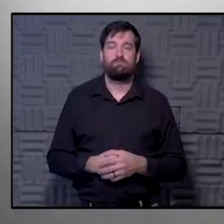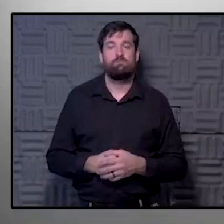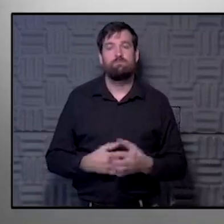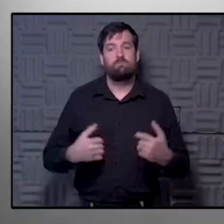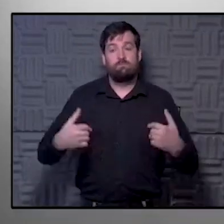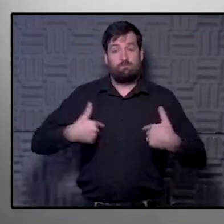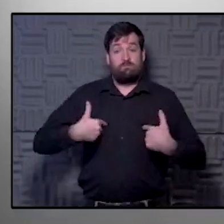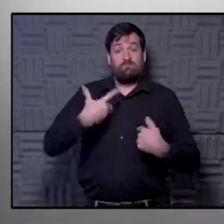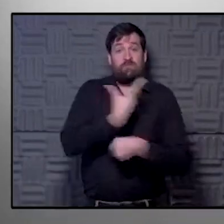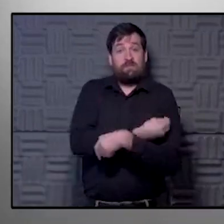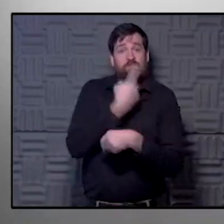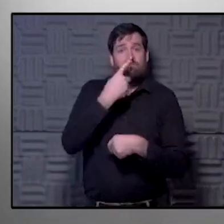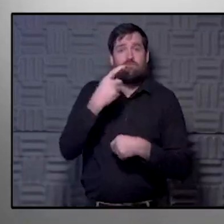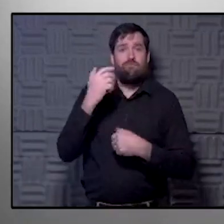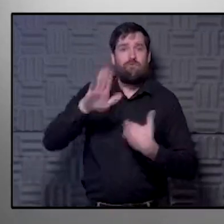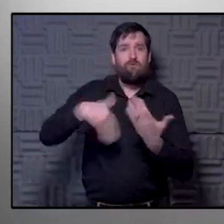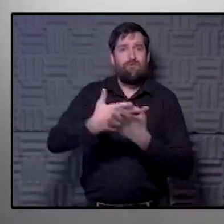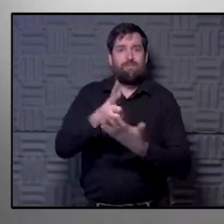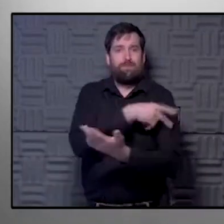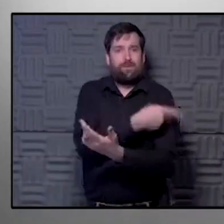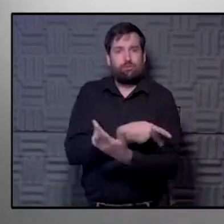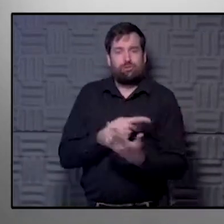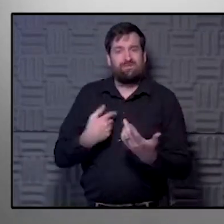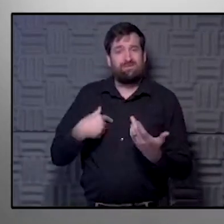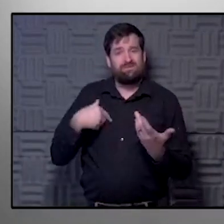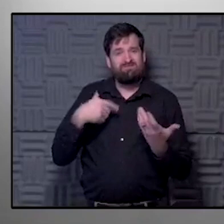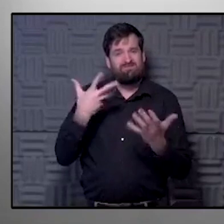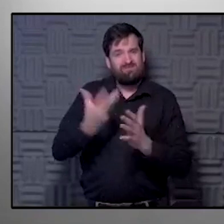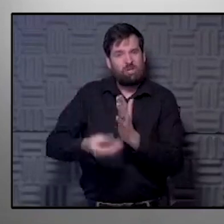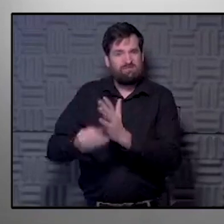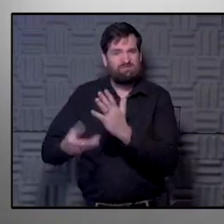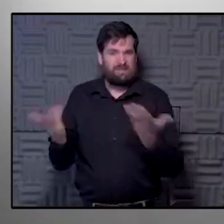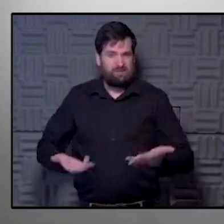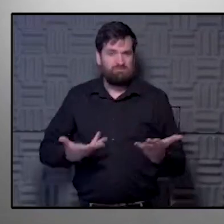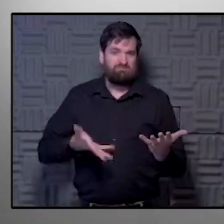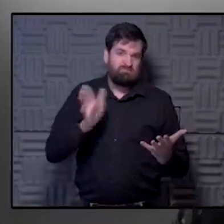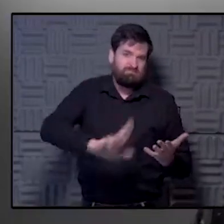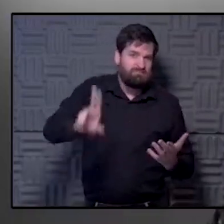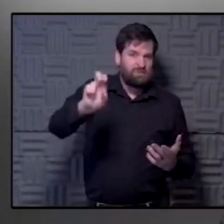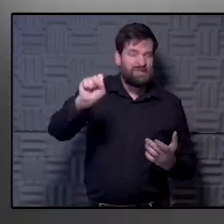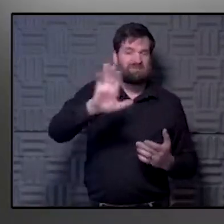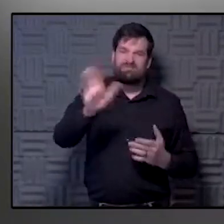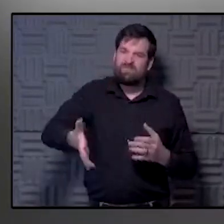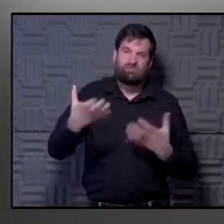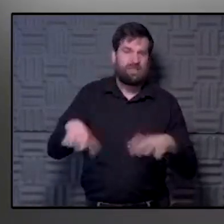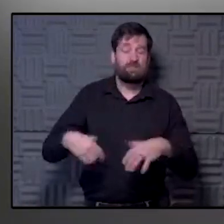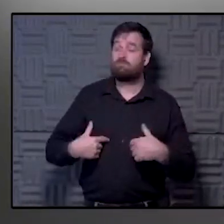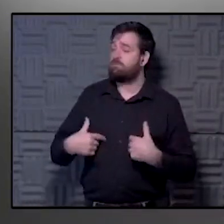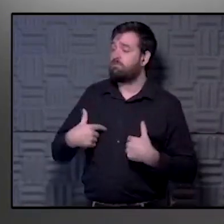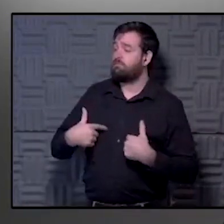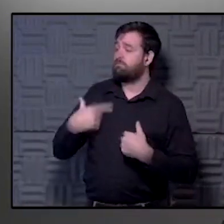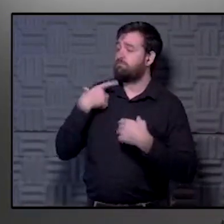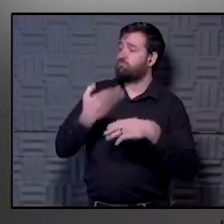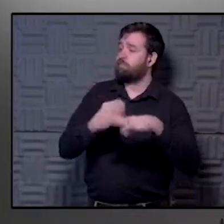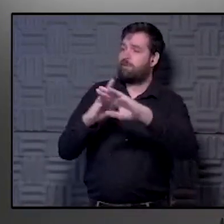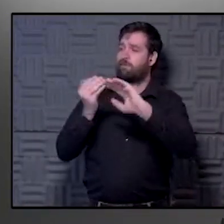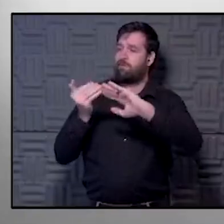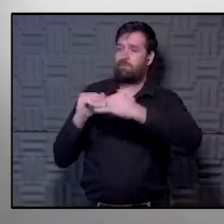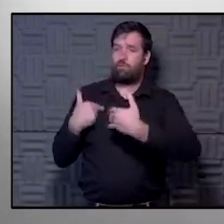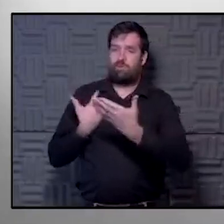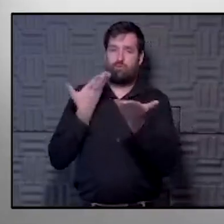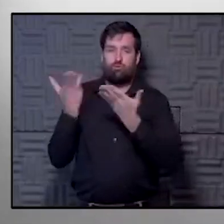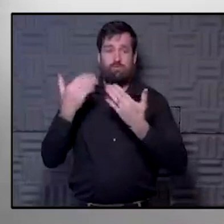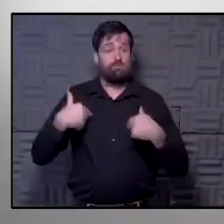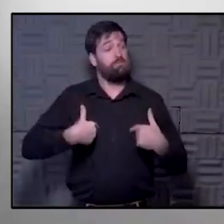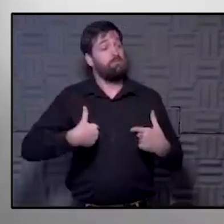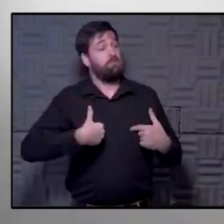I vaccinate for all the patients that we've lost here and throughout the country who never had the chance. I vaccinate to protect the community that I serve.